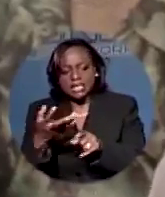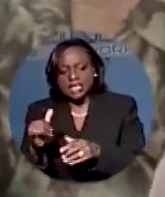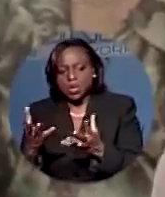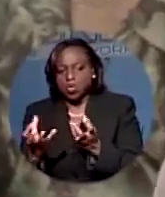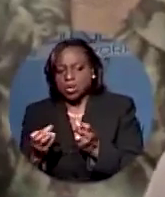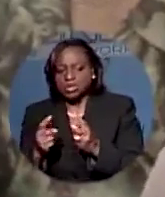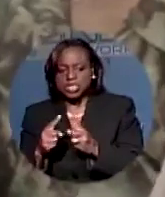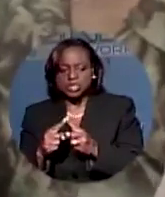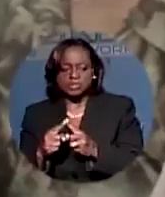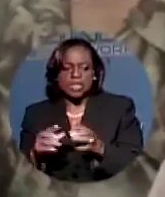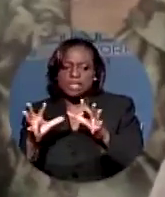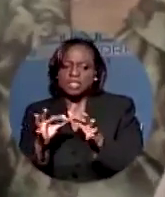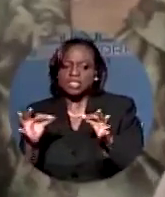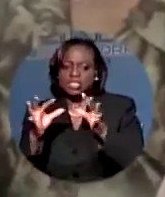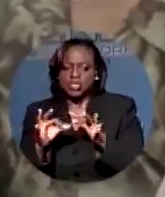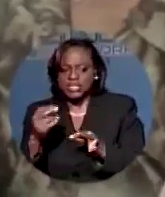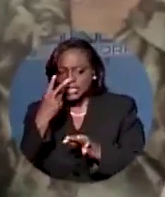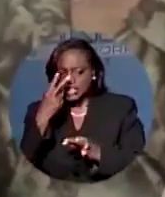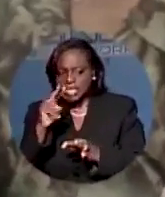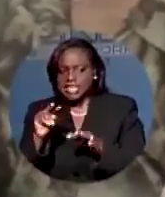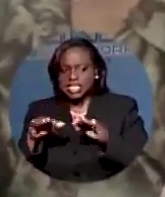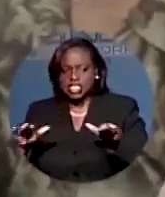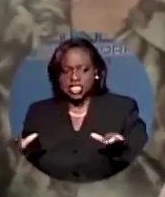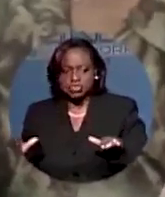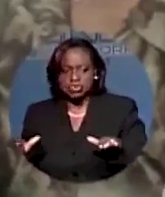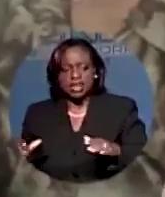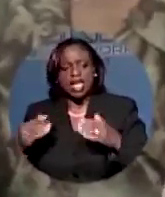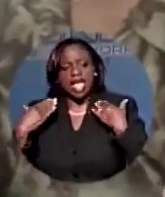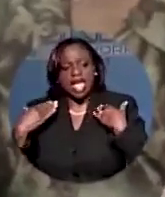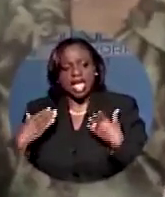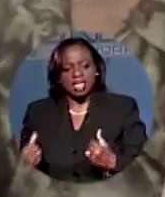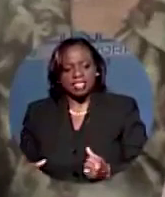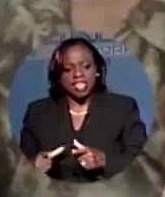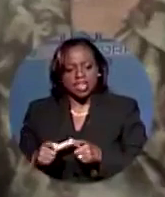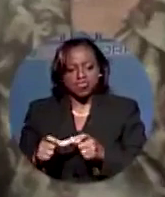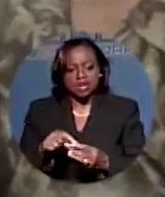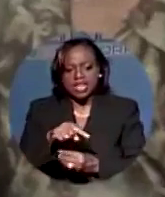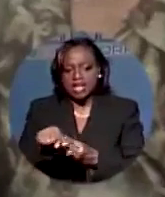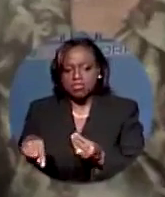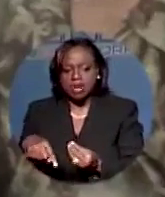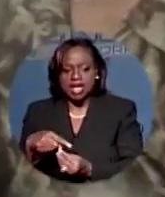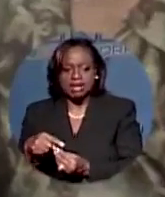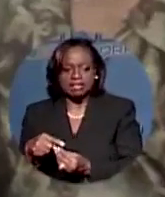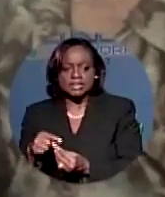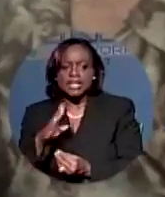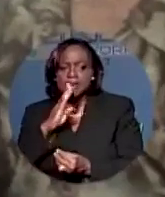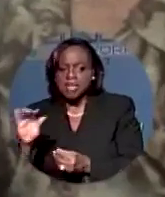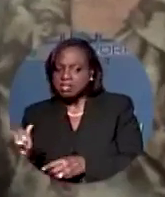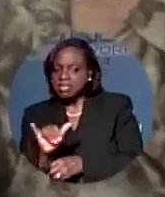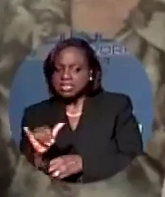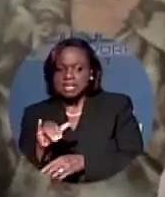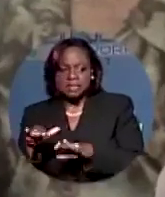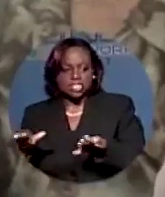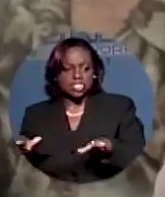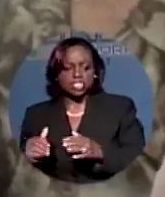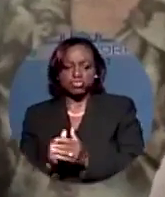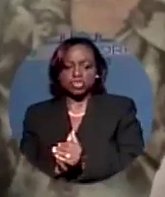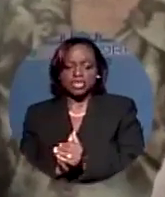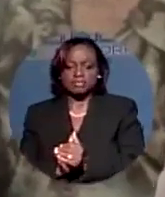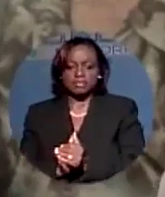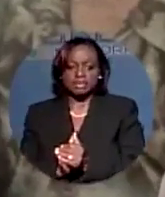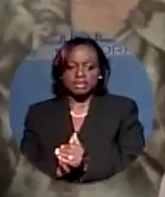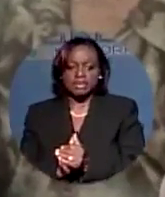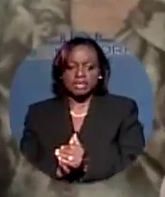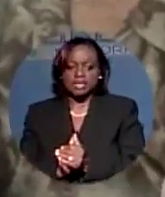The stories of seeing these children come back now and seeing them healthy and running around and being like children, it's the